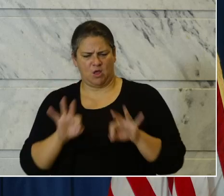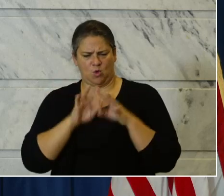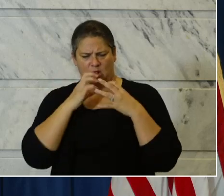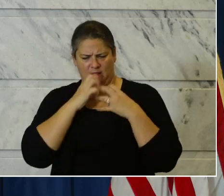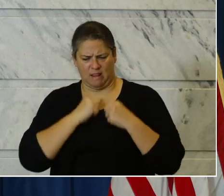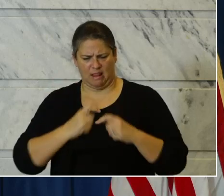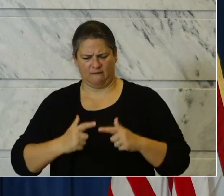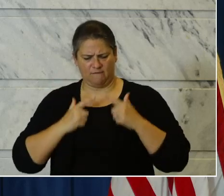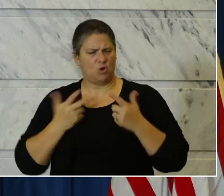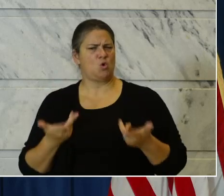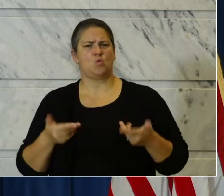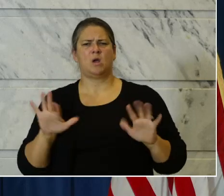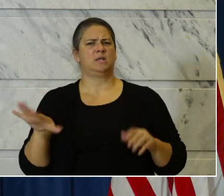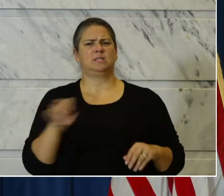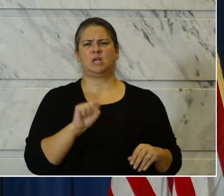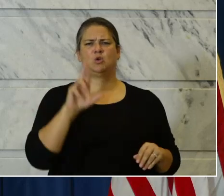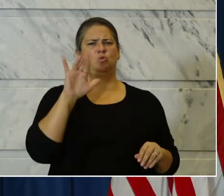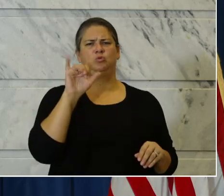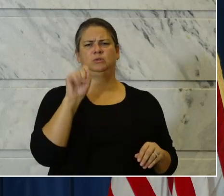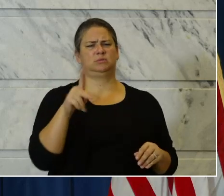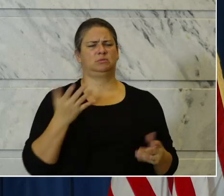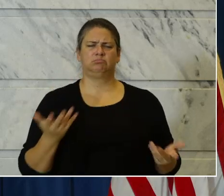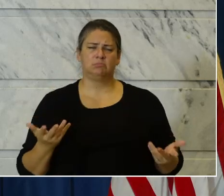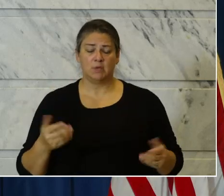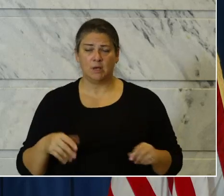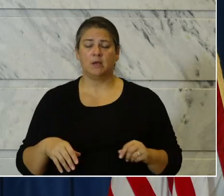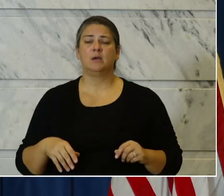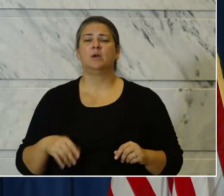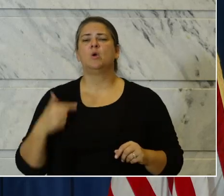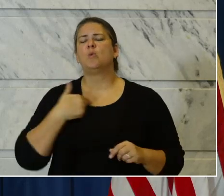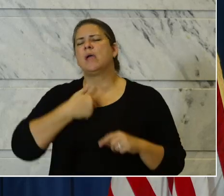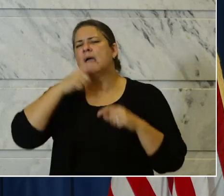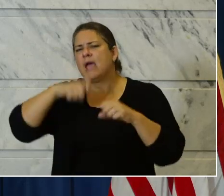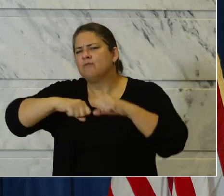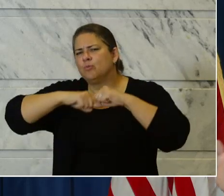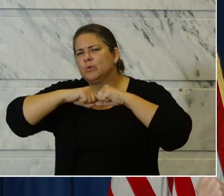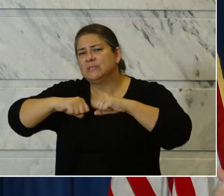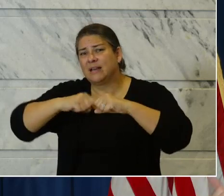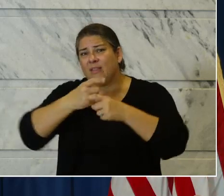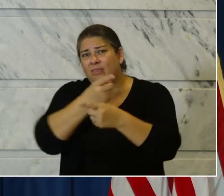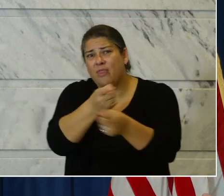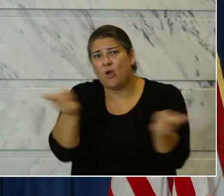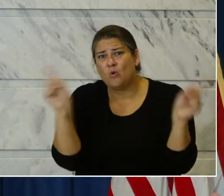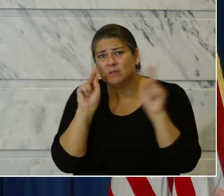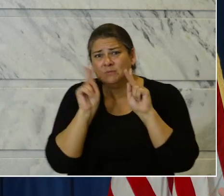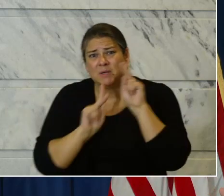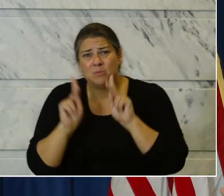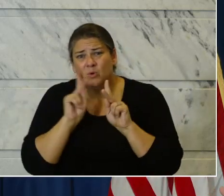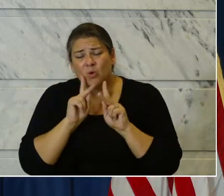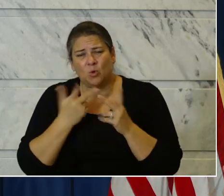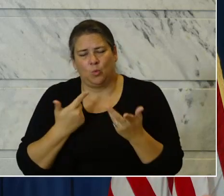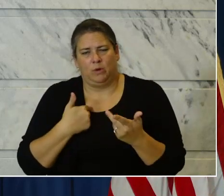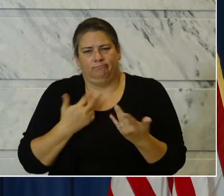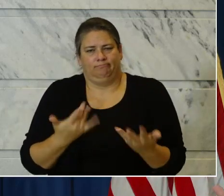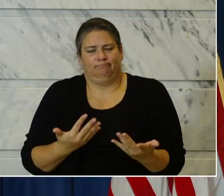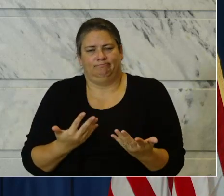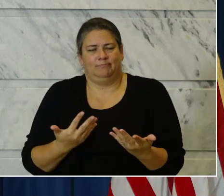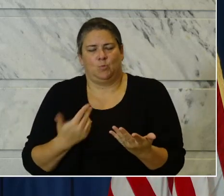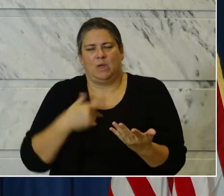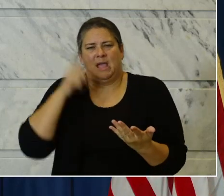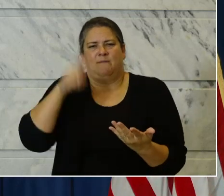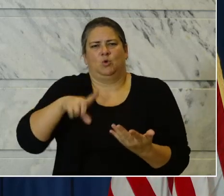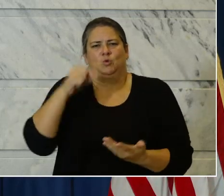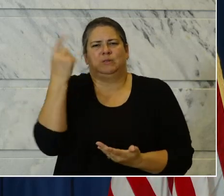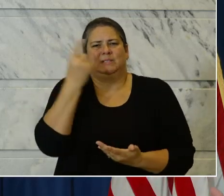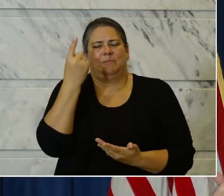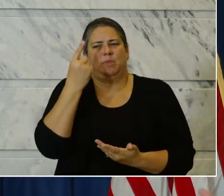So until we find a way to protect all those people from the actions of others, we have to take steps to give everyone a fair